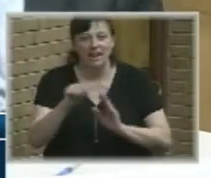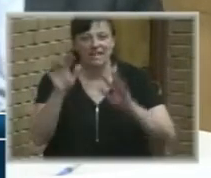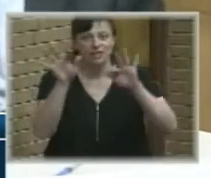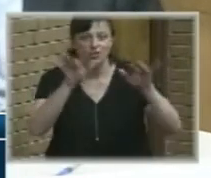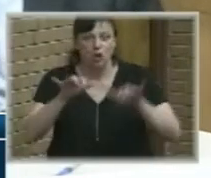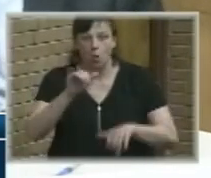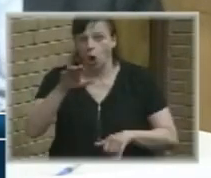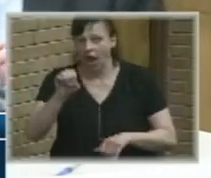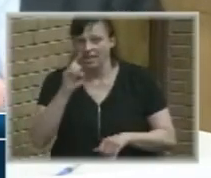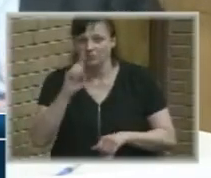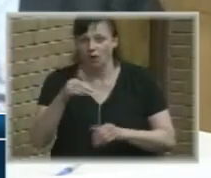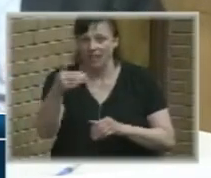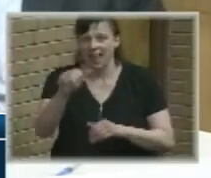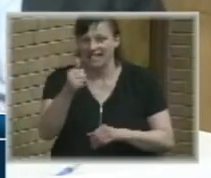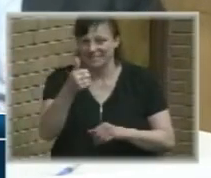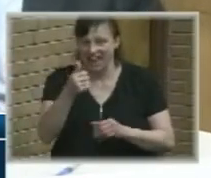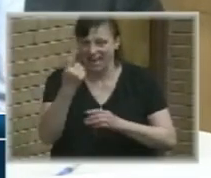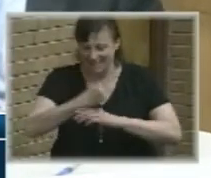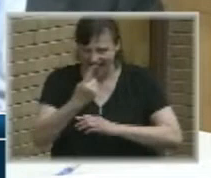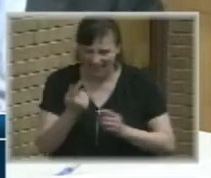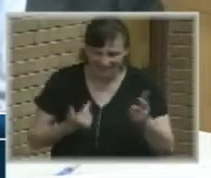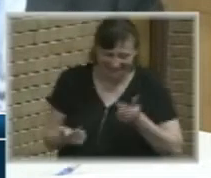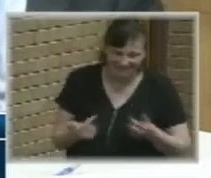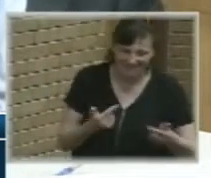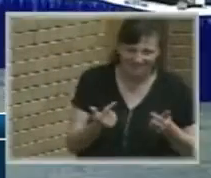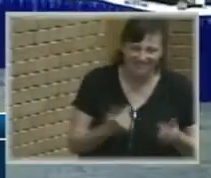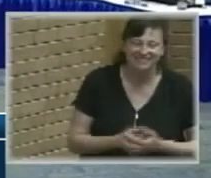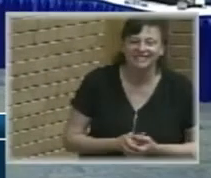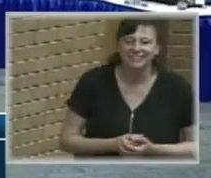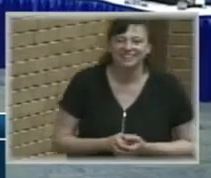good sign. True that.